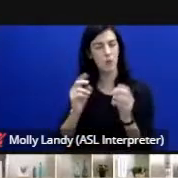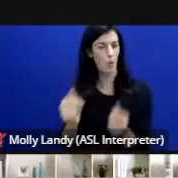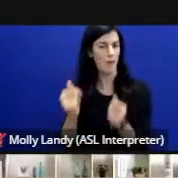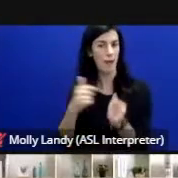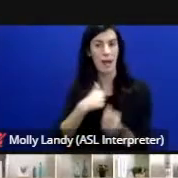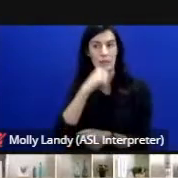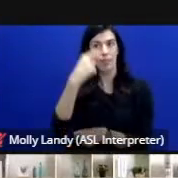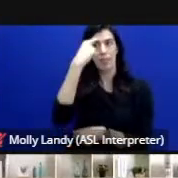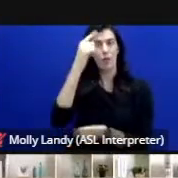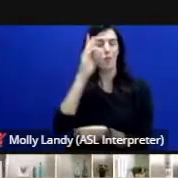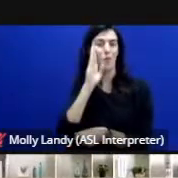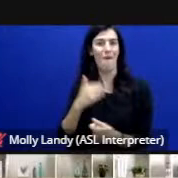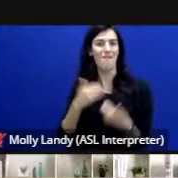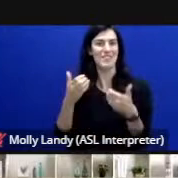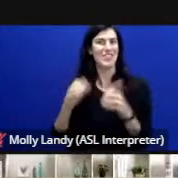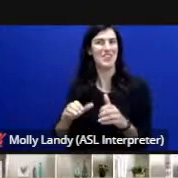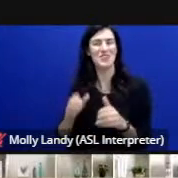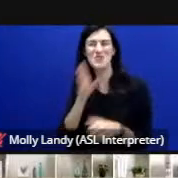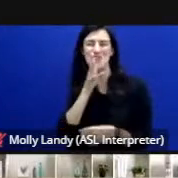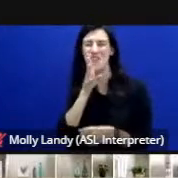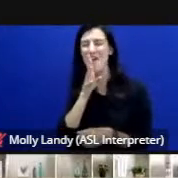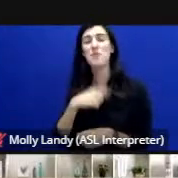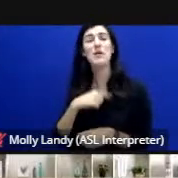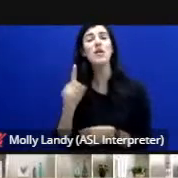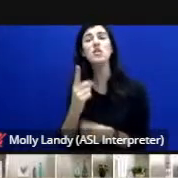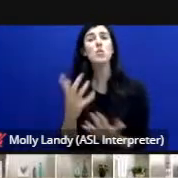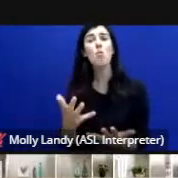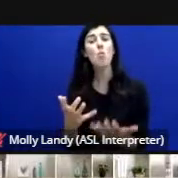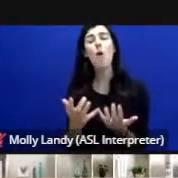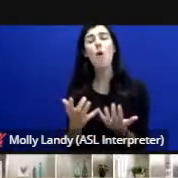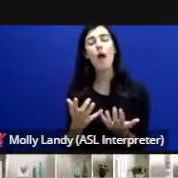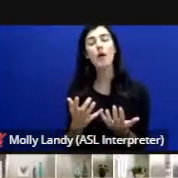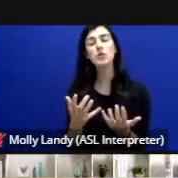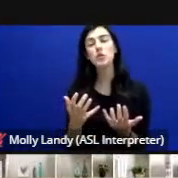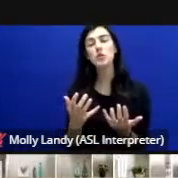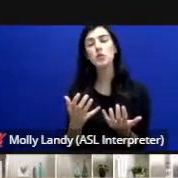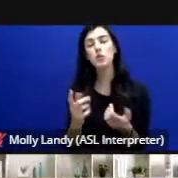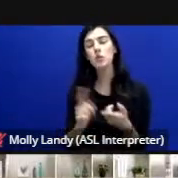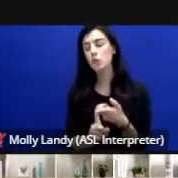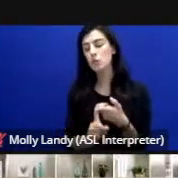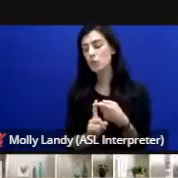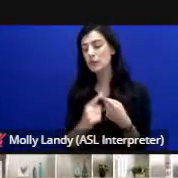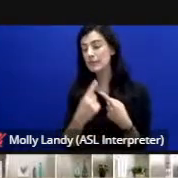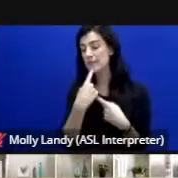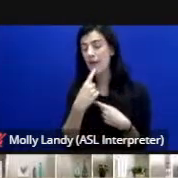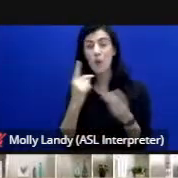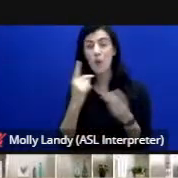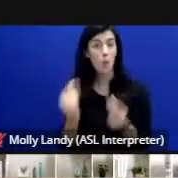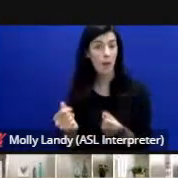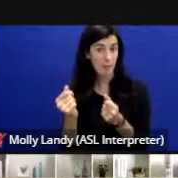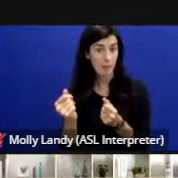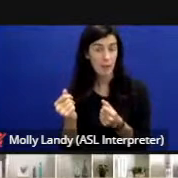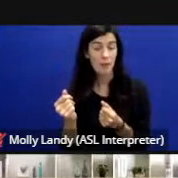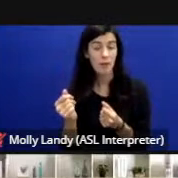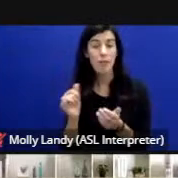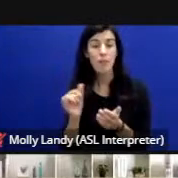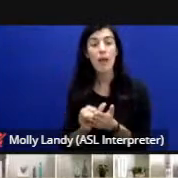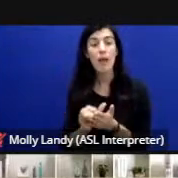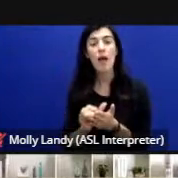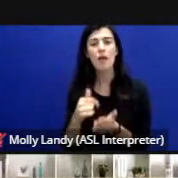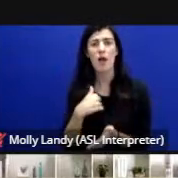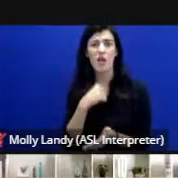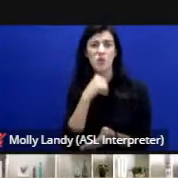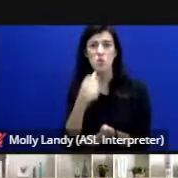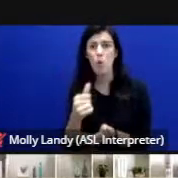think I was going to get the chance to talk. I just want to say really quick that I don't